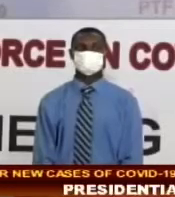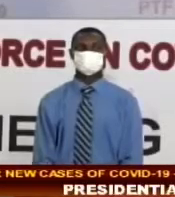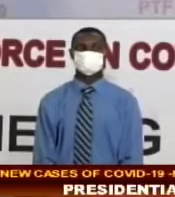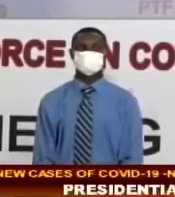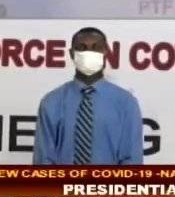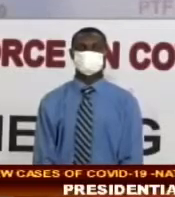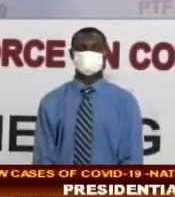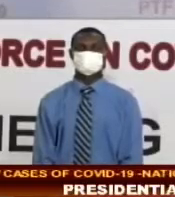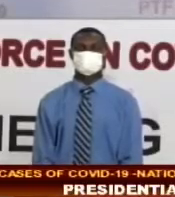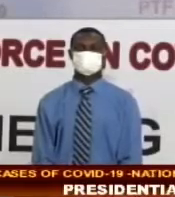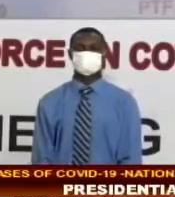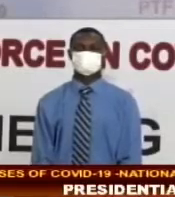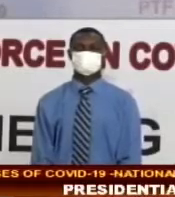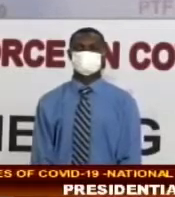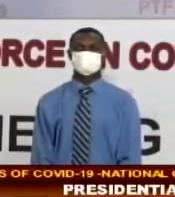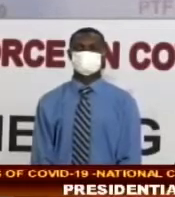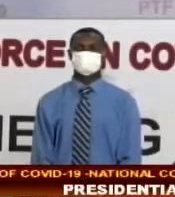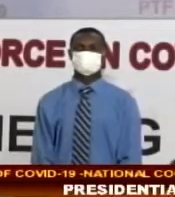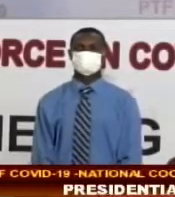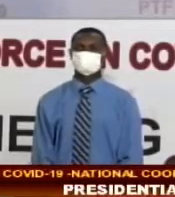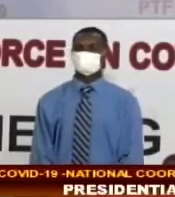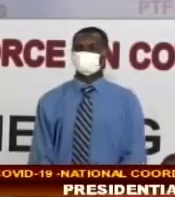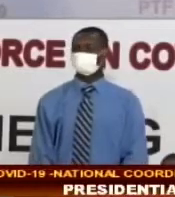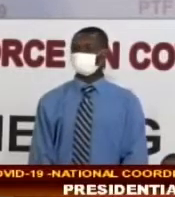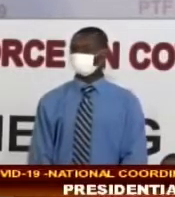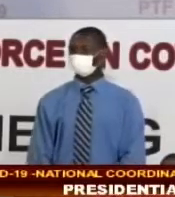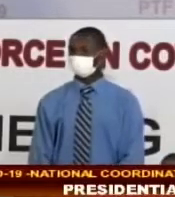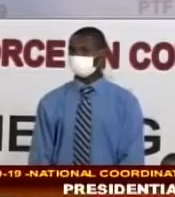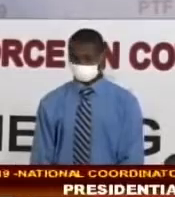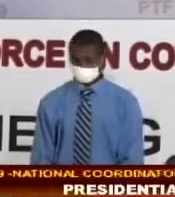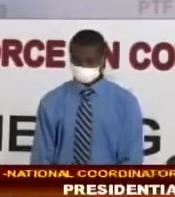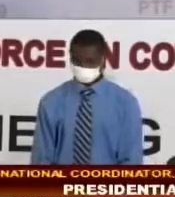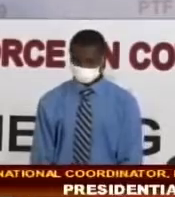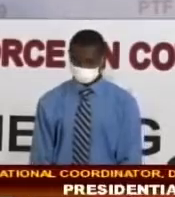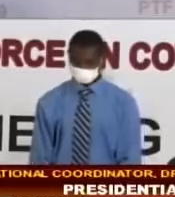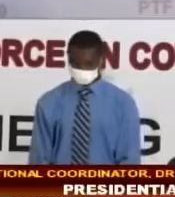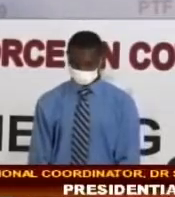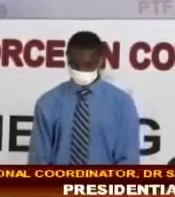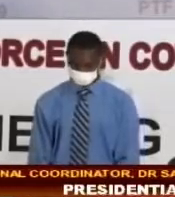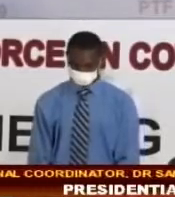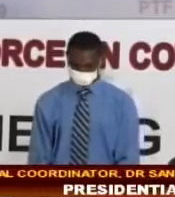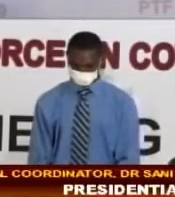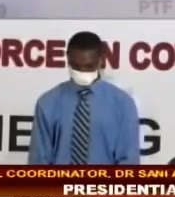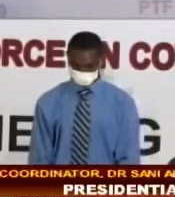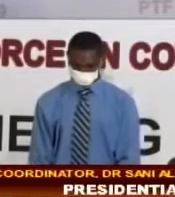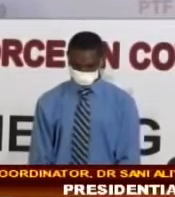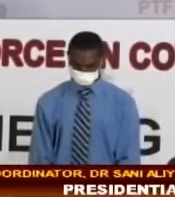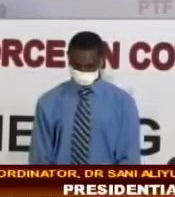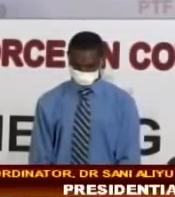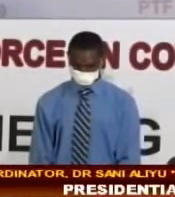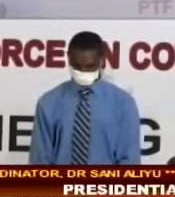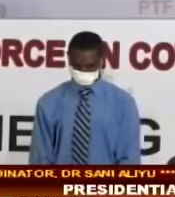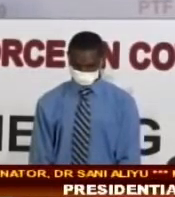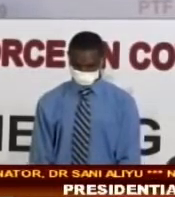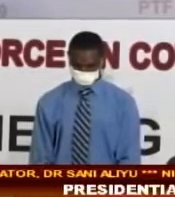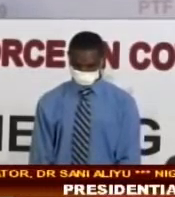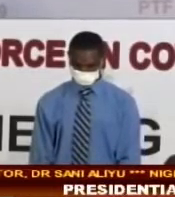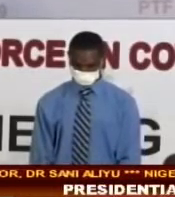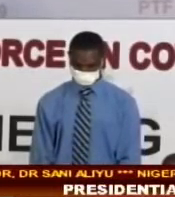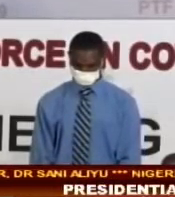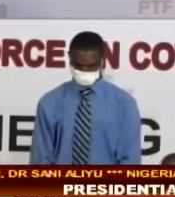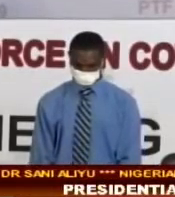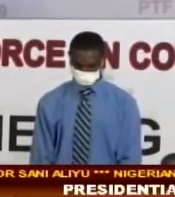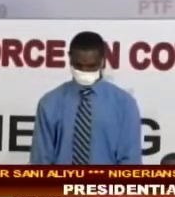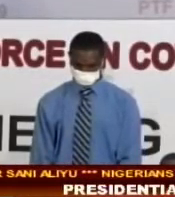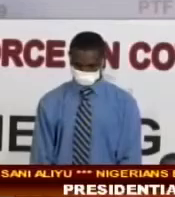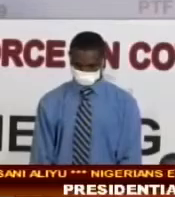isi na ndị JAMB na ha ewepụtara rezọtụ ka izizi ka ugbu a ha ga-ewepụta bụ ma emechaa mgbe ndị mmadụ